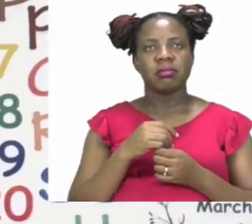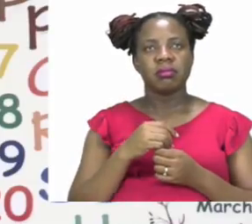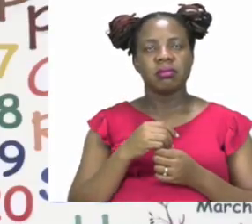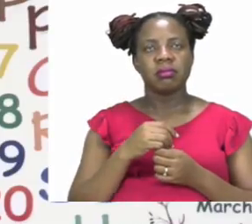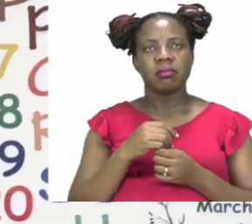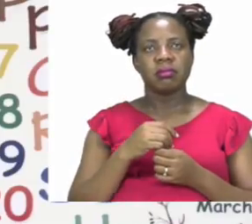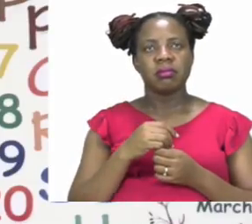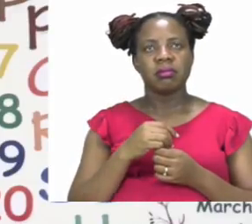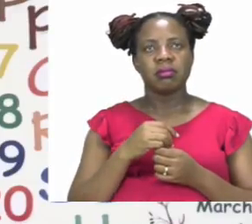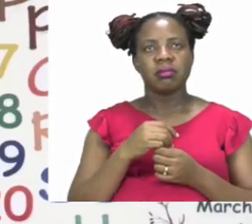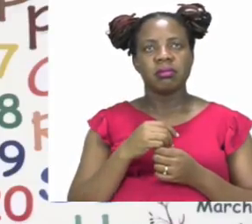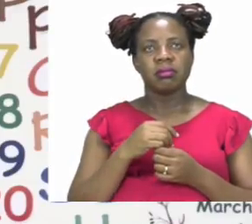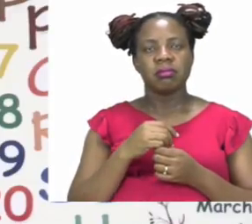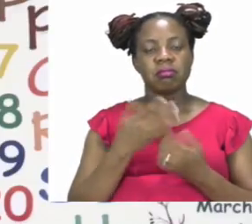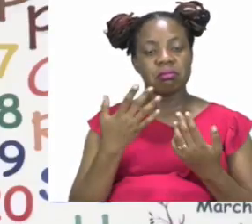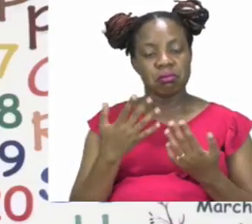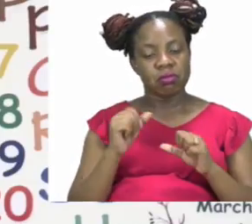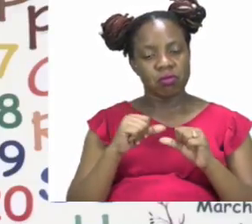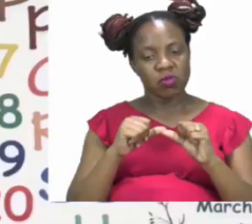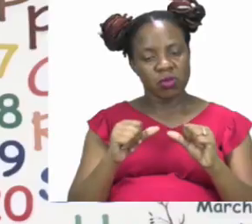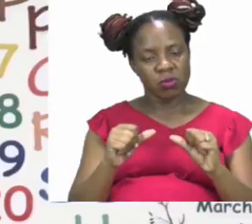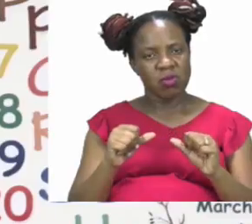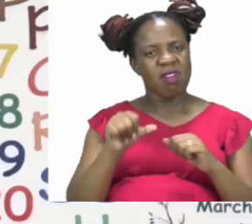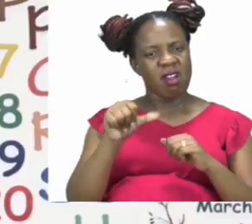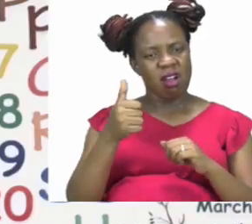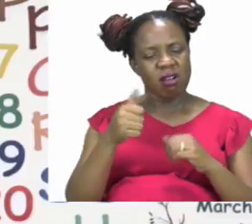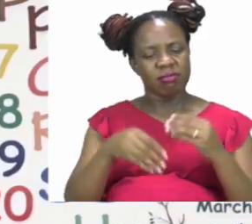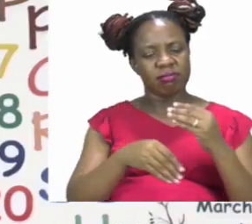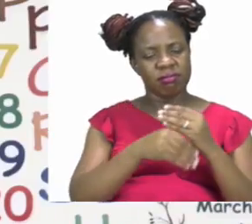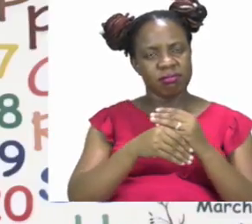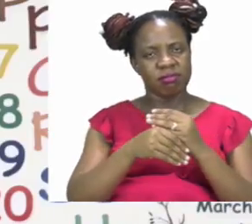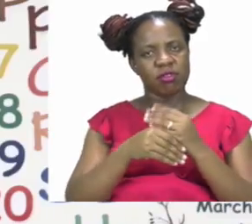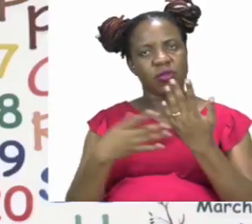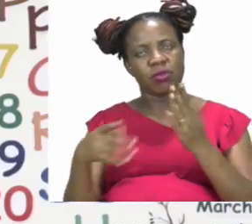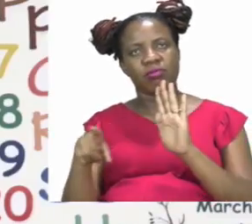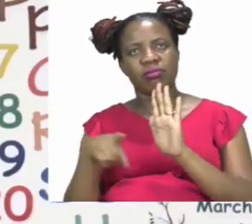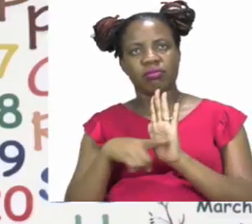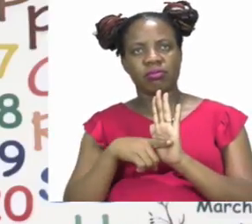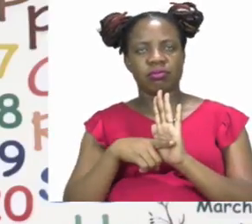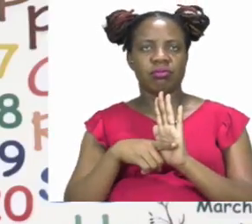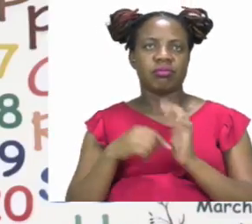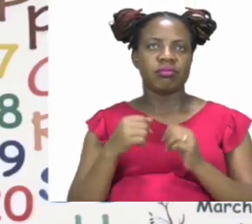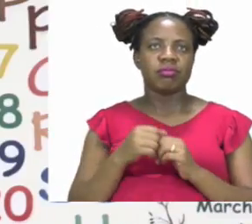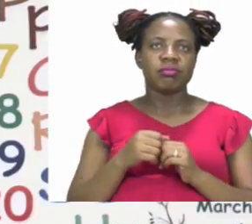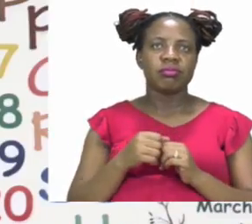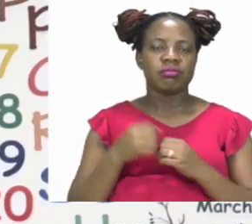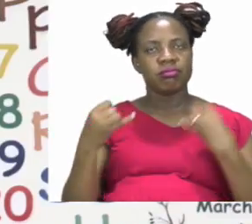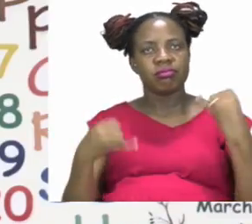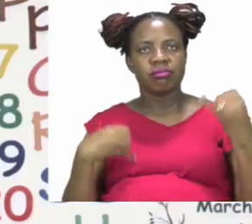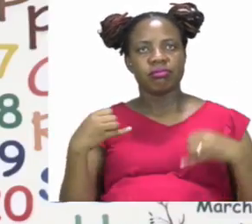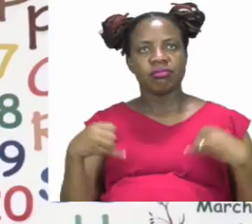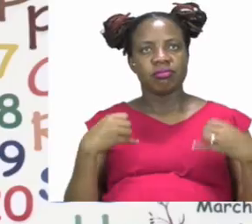do all the addition and subtraction sums on your own. Have fun, boys and girls. We will see